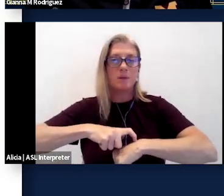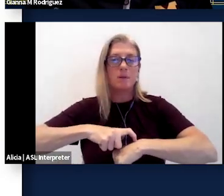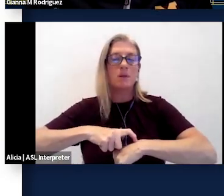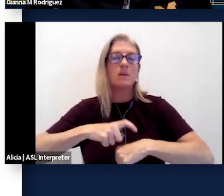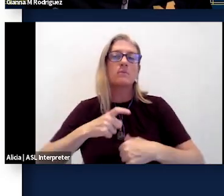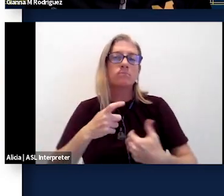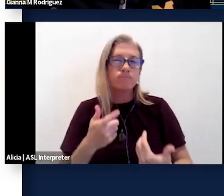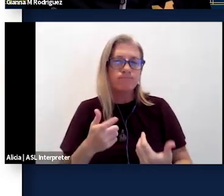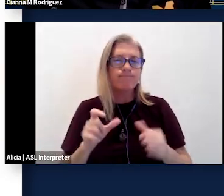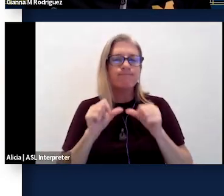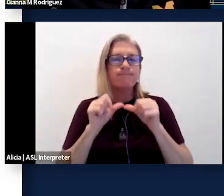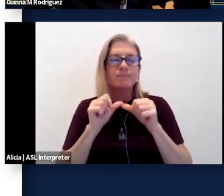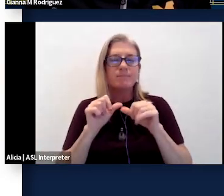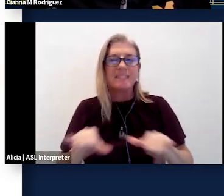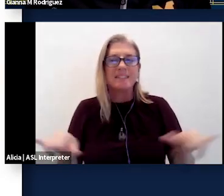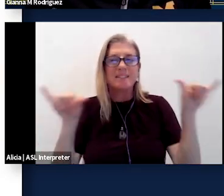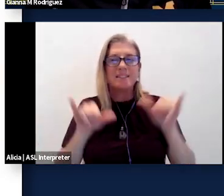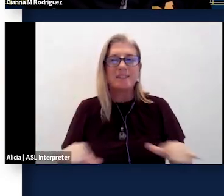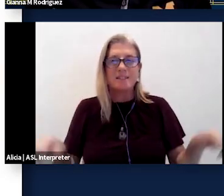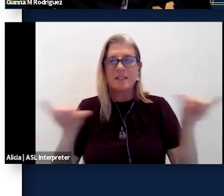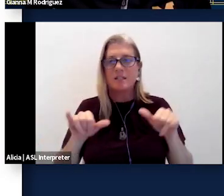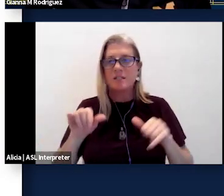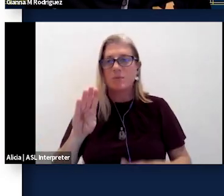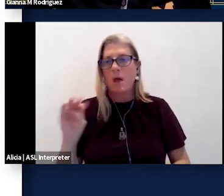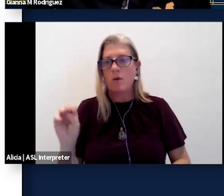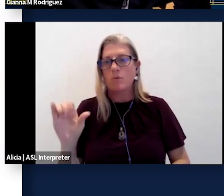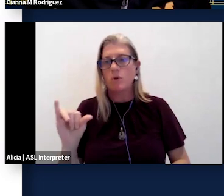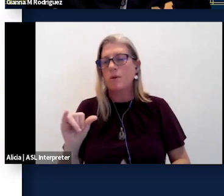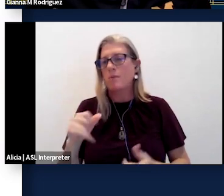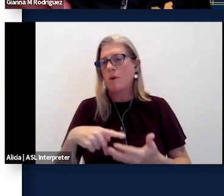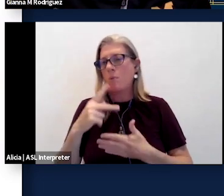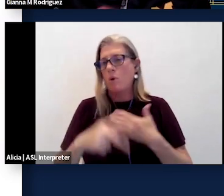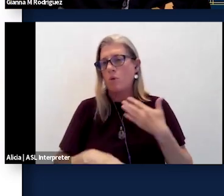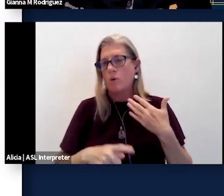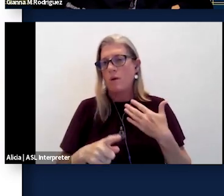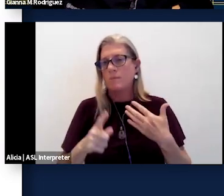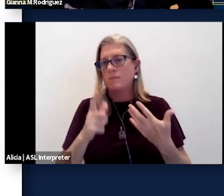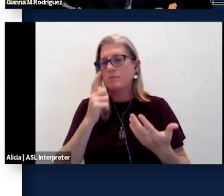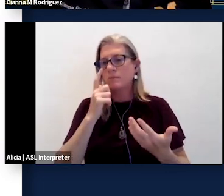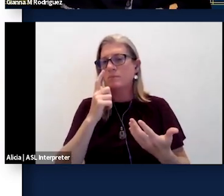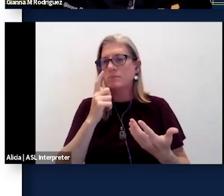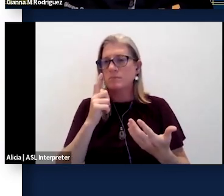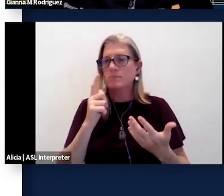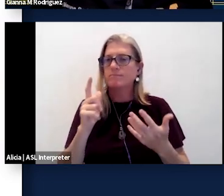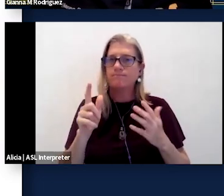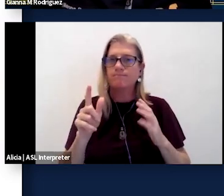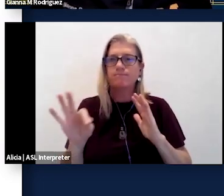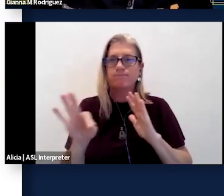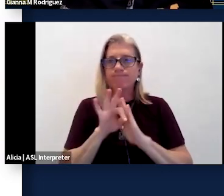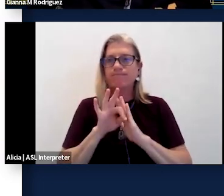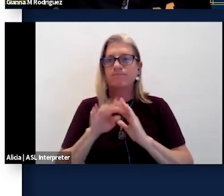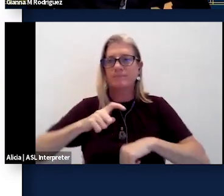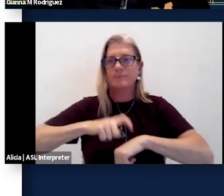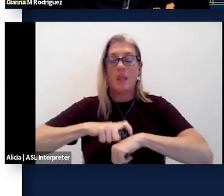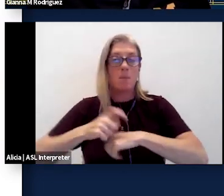it consistent. Doing the bowel program consistently in a chosen time of day, whether